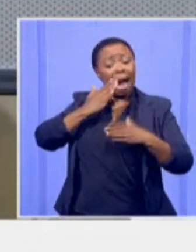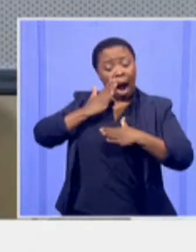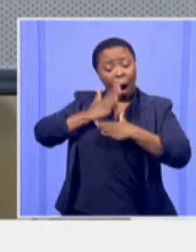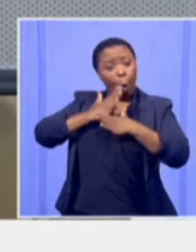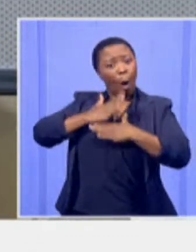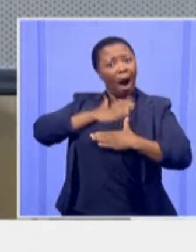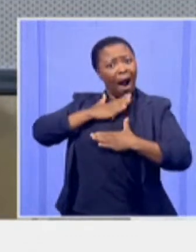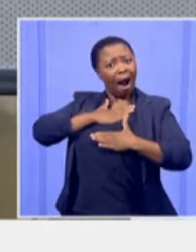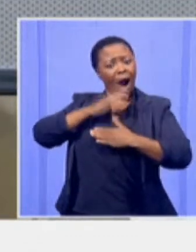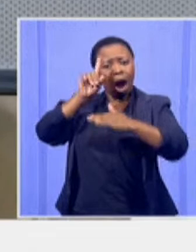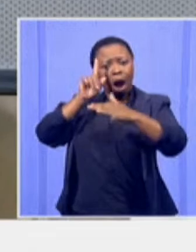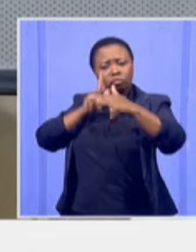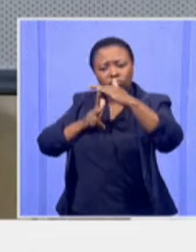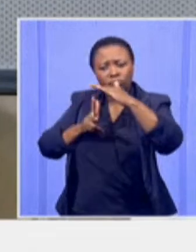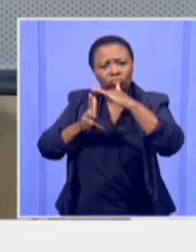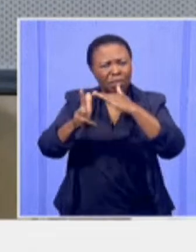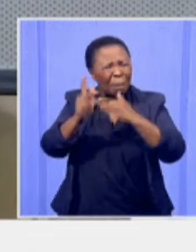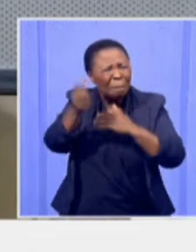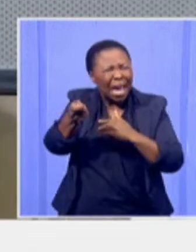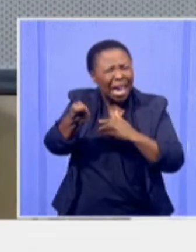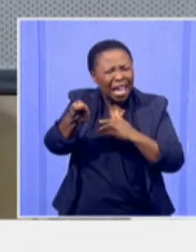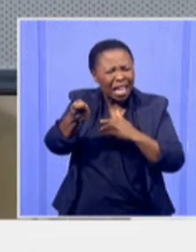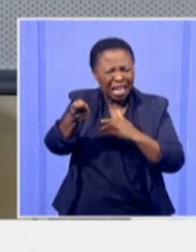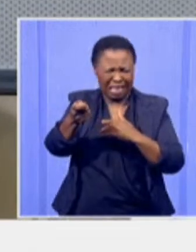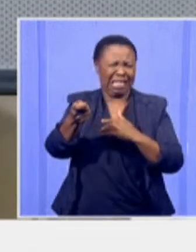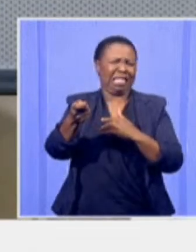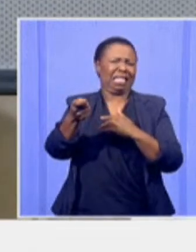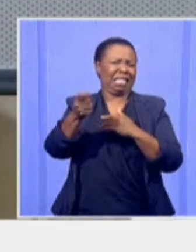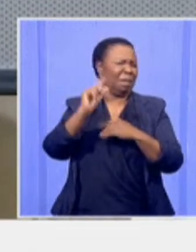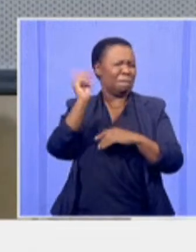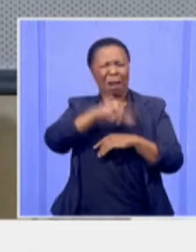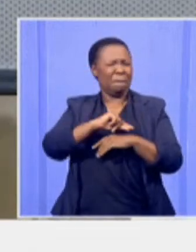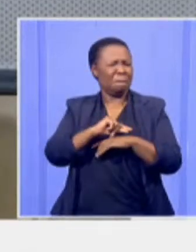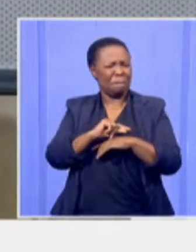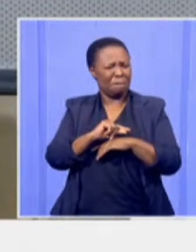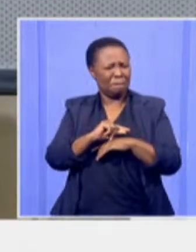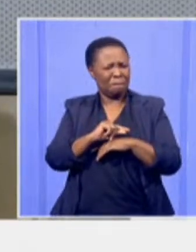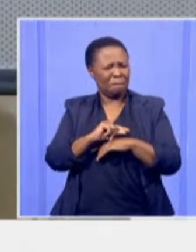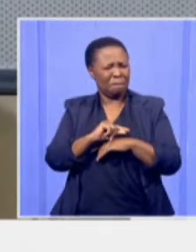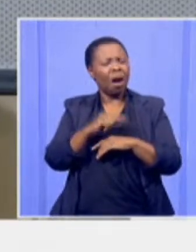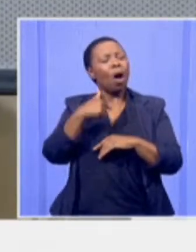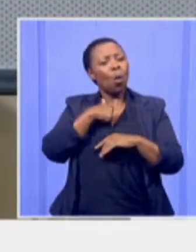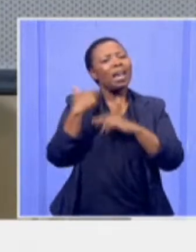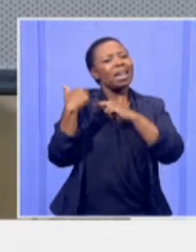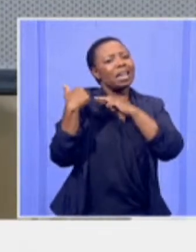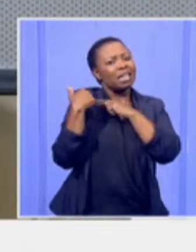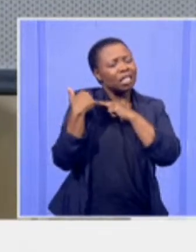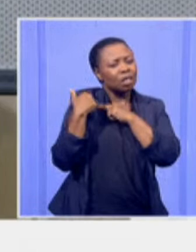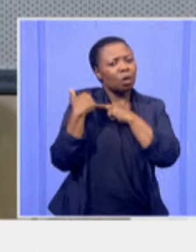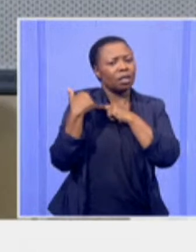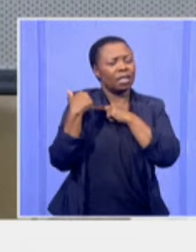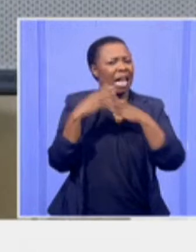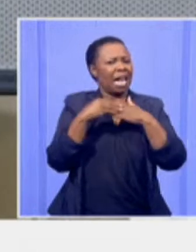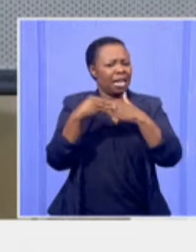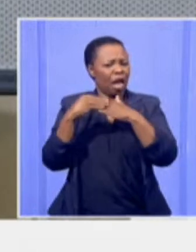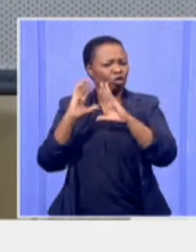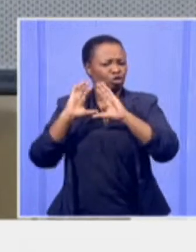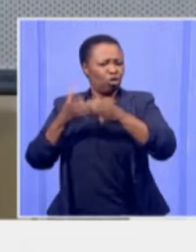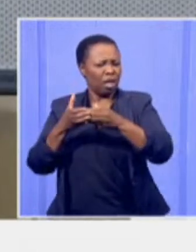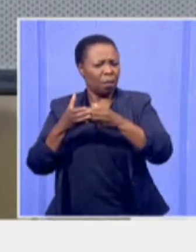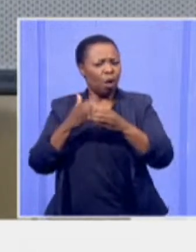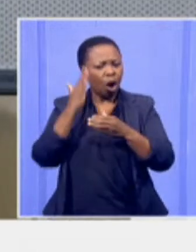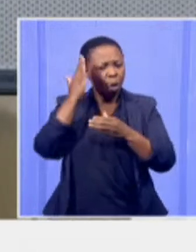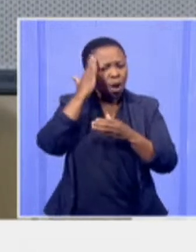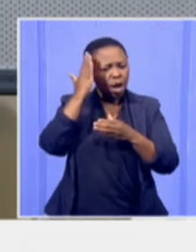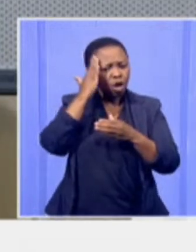work? It doesn't make sense. We know, come on, we are very responsible leadership, by the way. We know that there's a cost attached